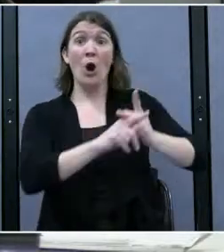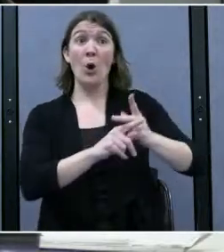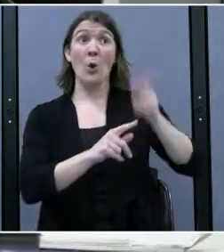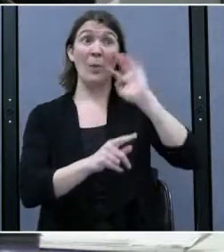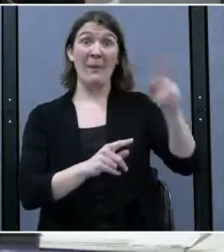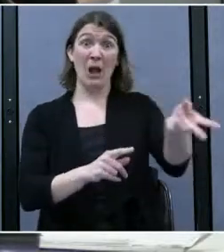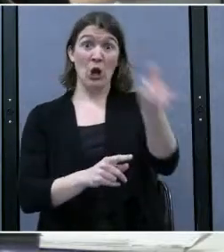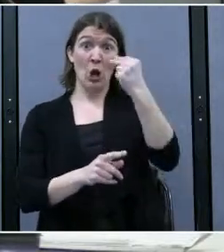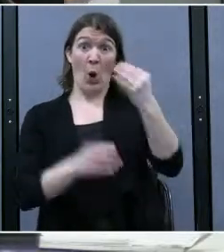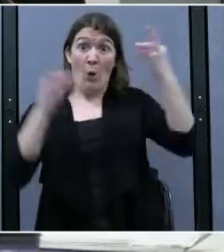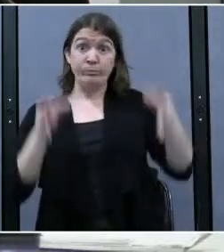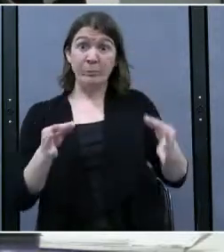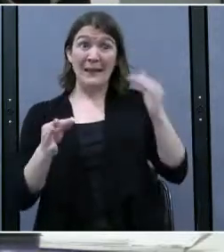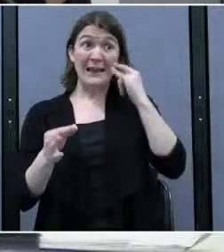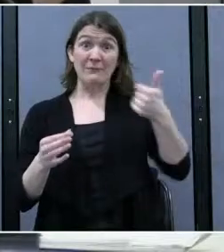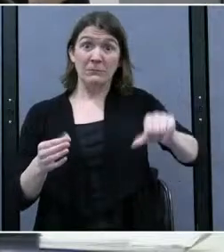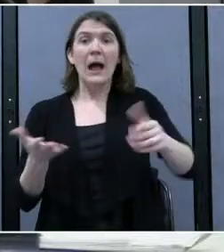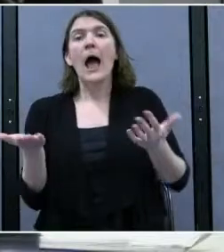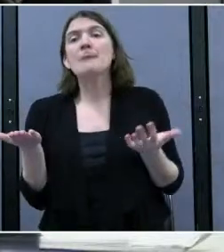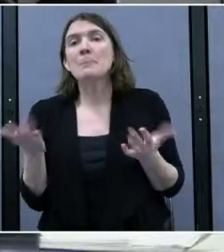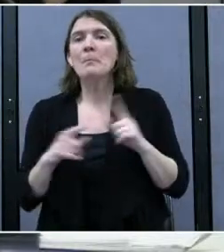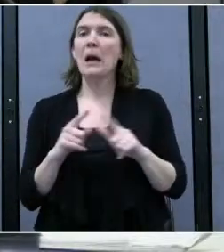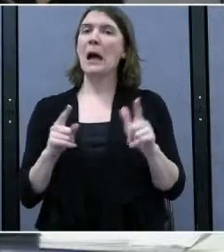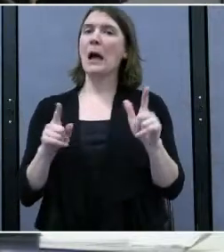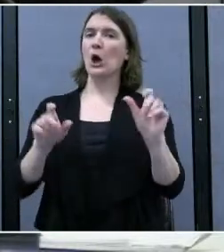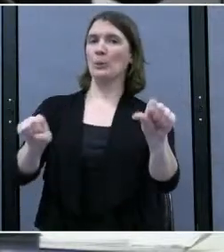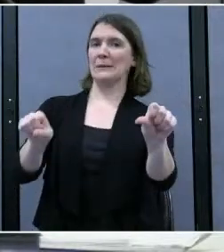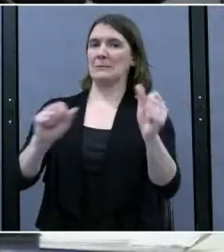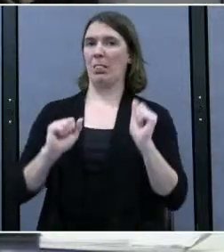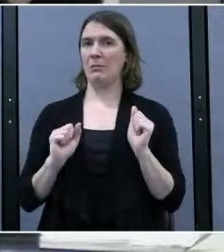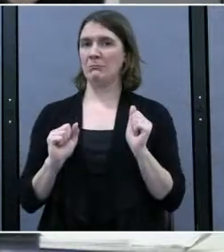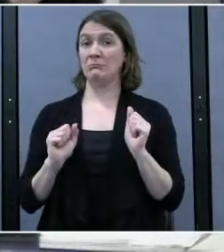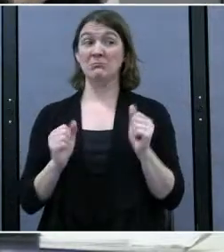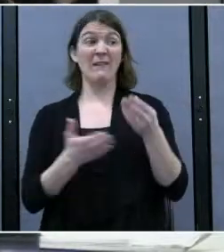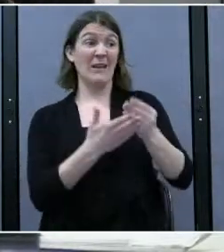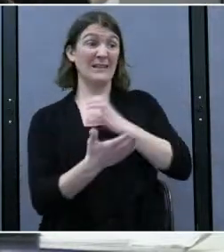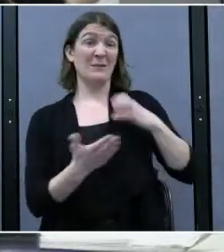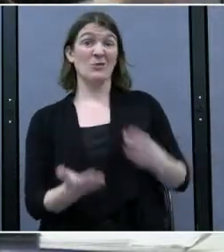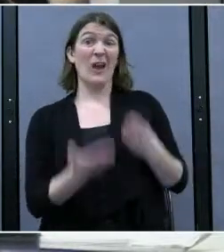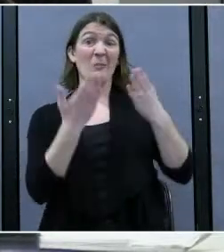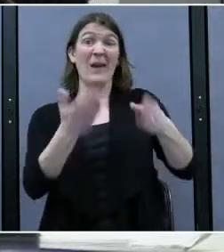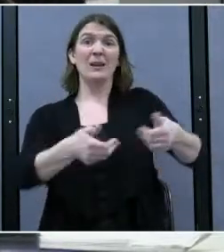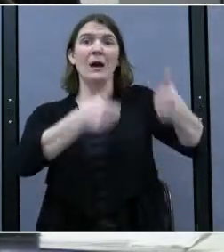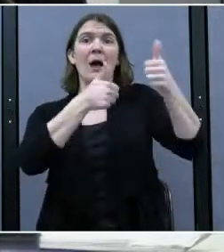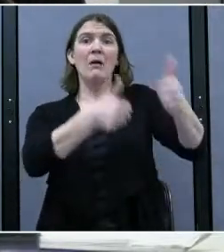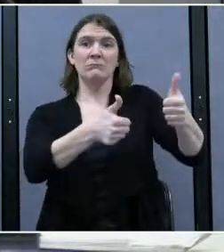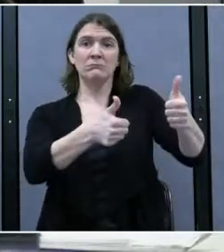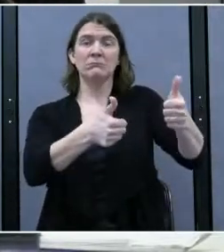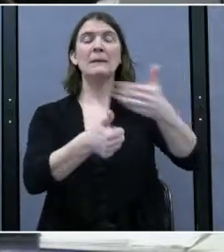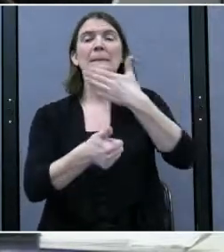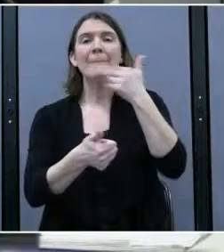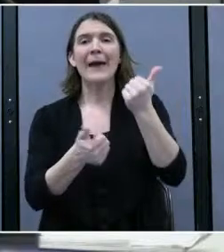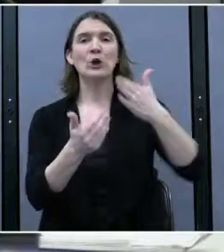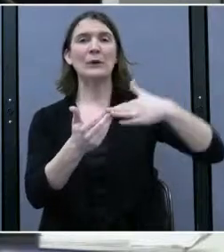But in terms of what the Finance Committee was recommending up, it's certainly cleaner from the standpoint